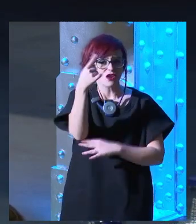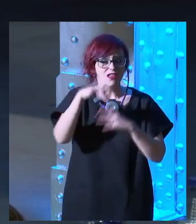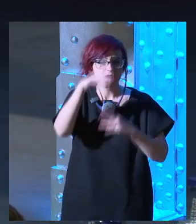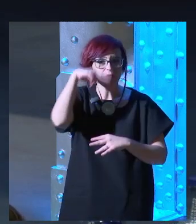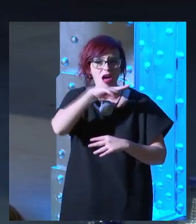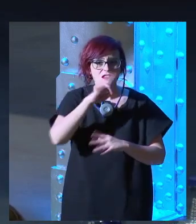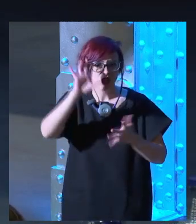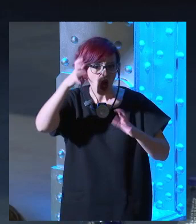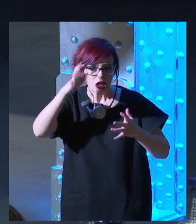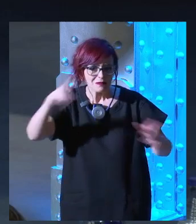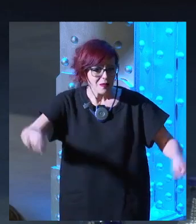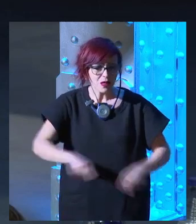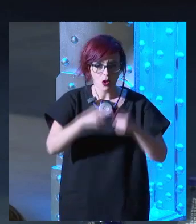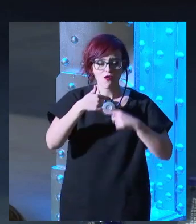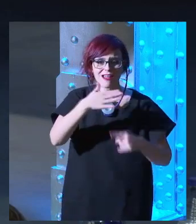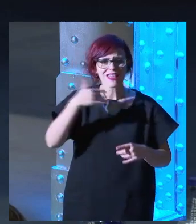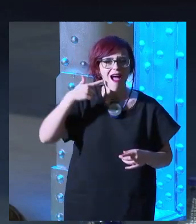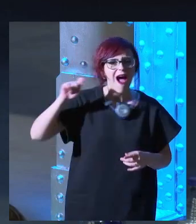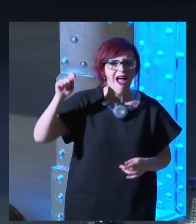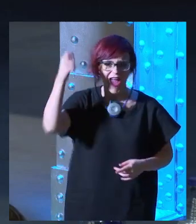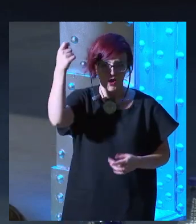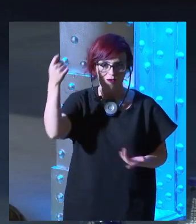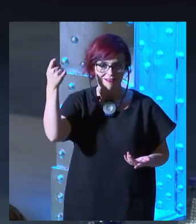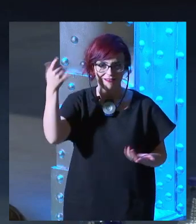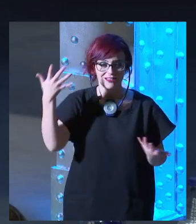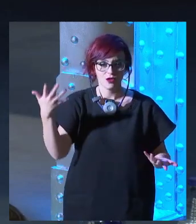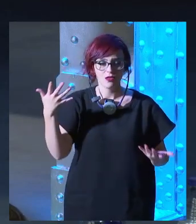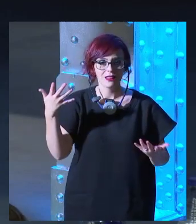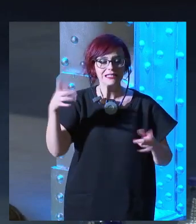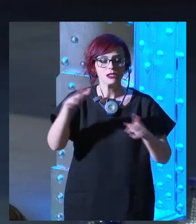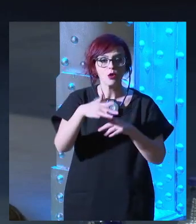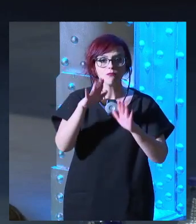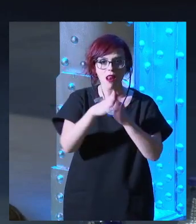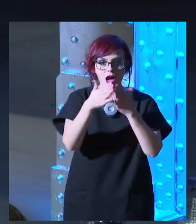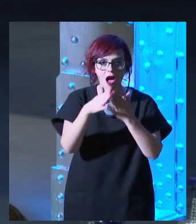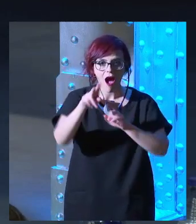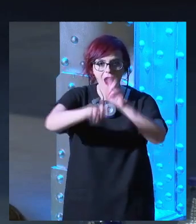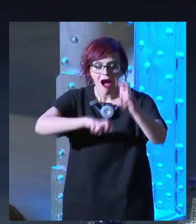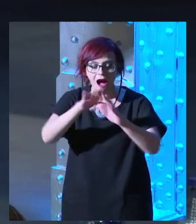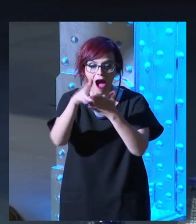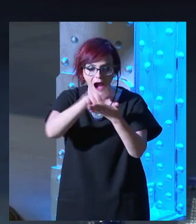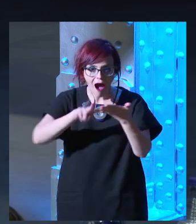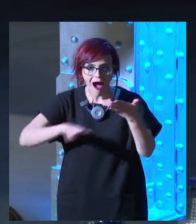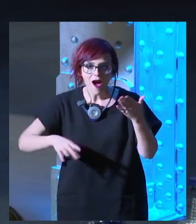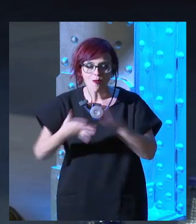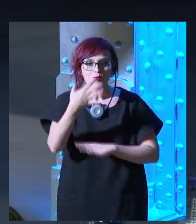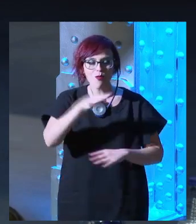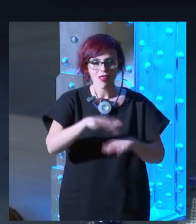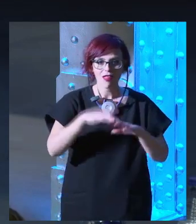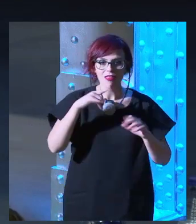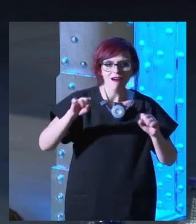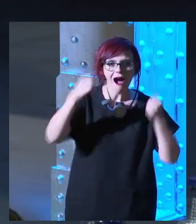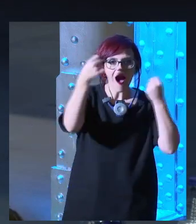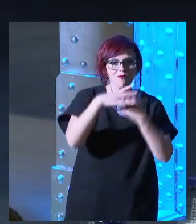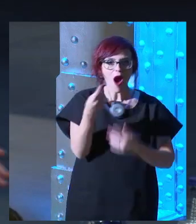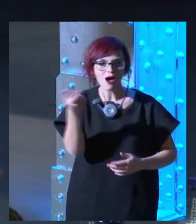when I read books, I saw that that was possible. And so I knew I could escape. And above all, and the Bible actually helped me